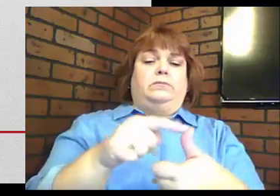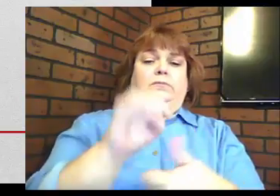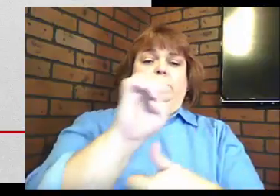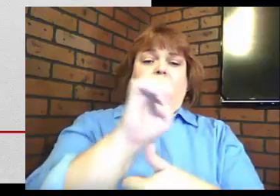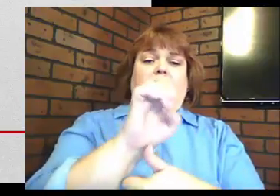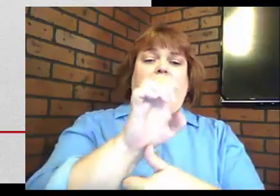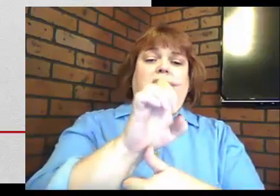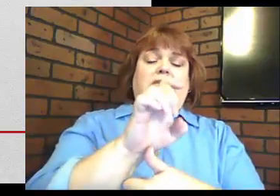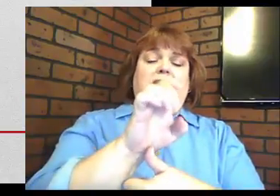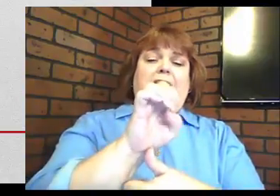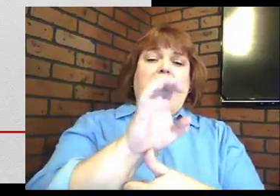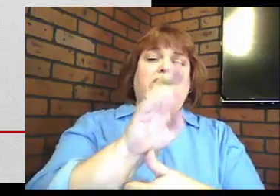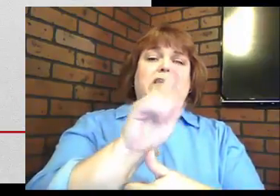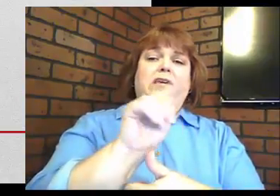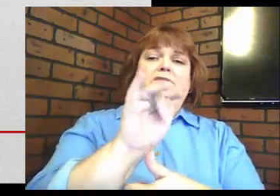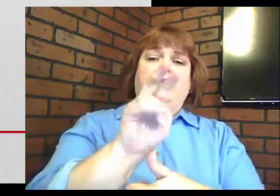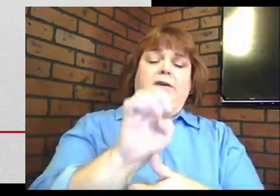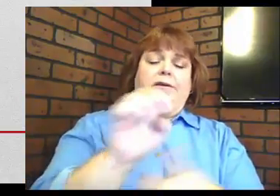Details.